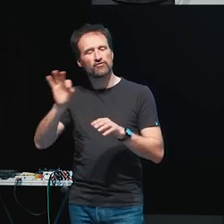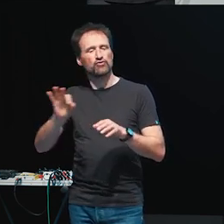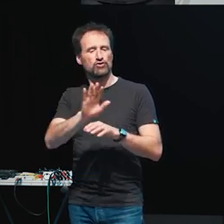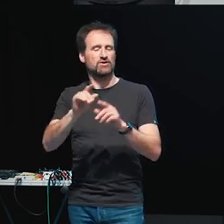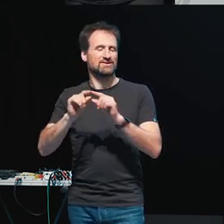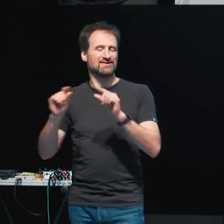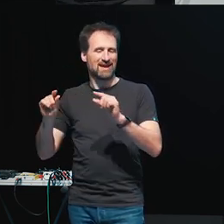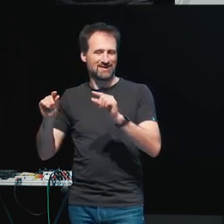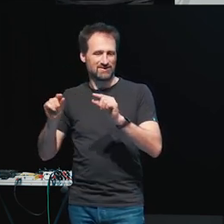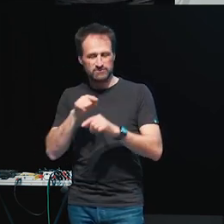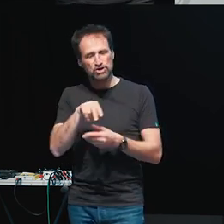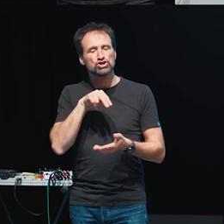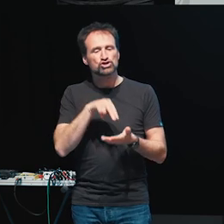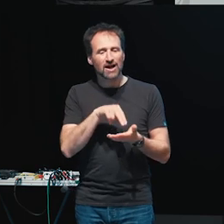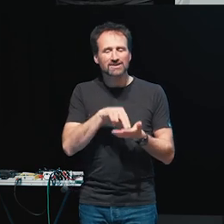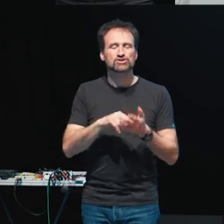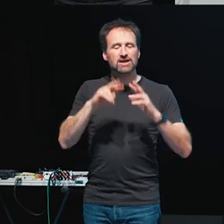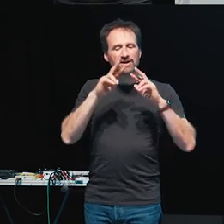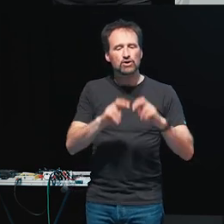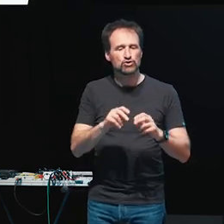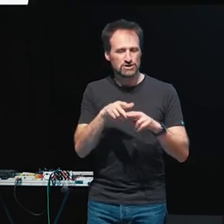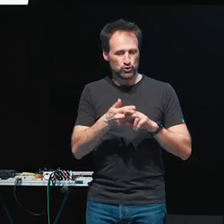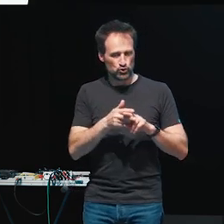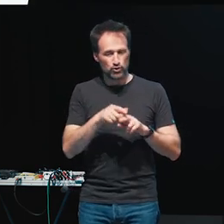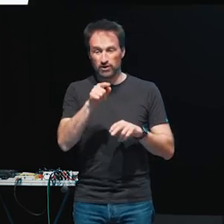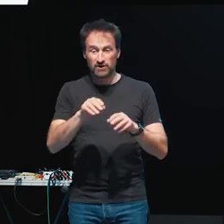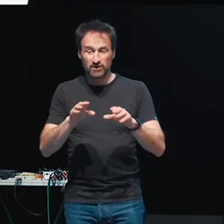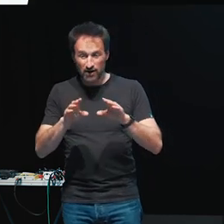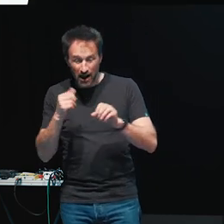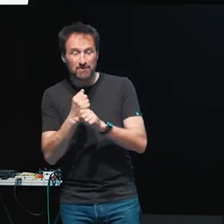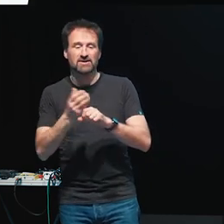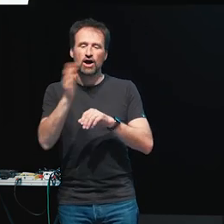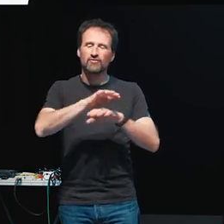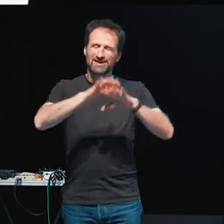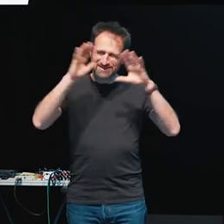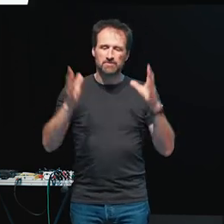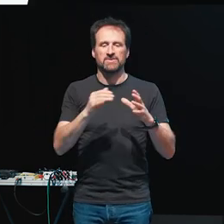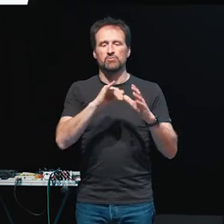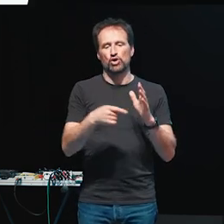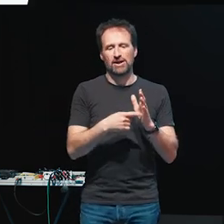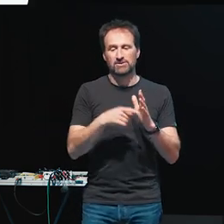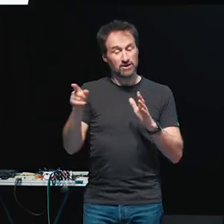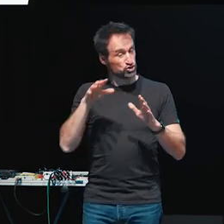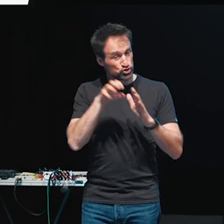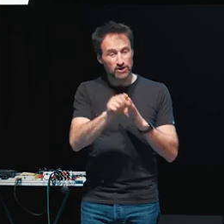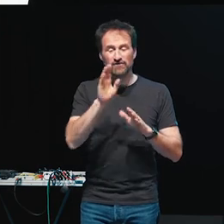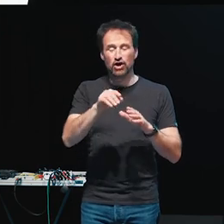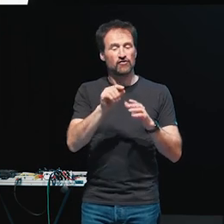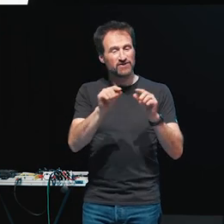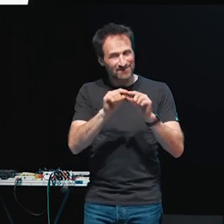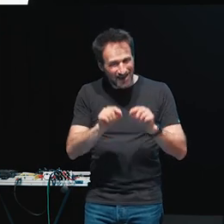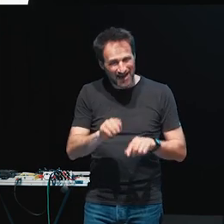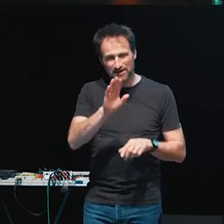It's a static analysis tool that operates on a project as a whole. It has access to your files, to all the contents of your